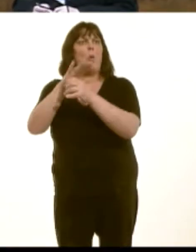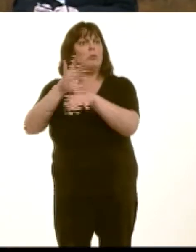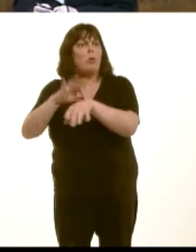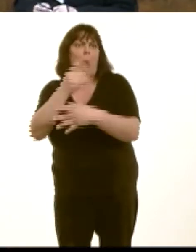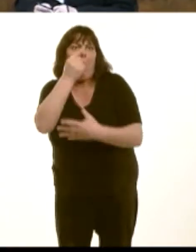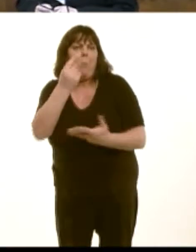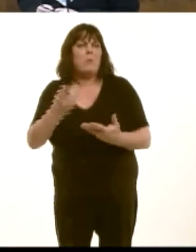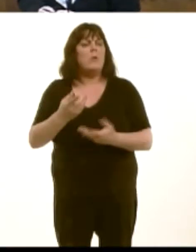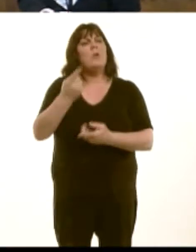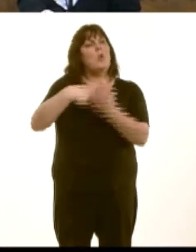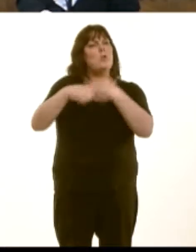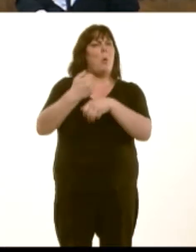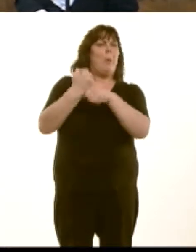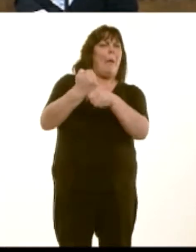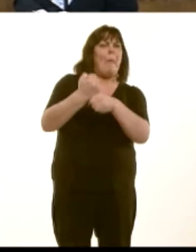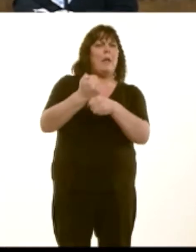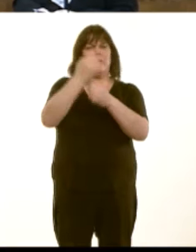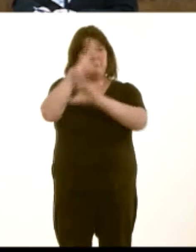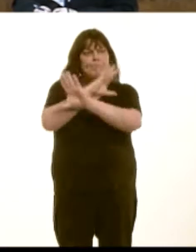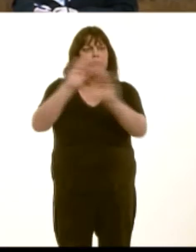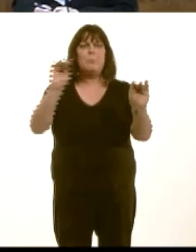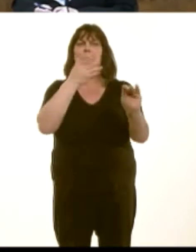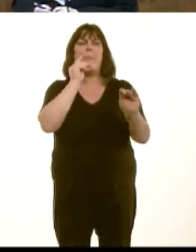are being taken to reduce the number of these unnecessary